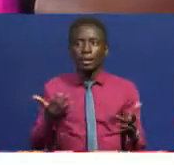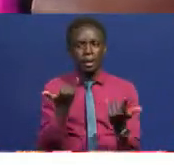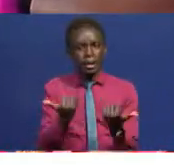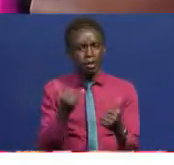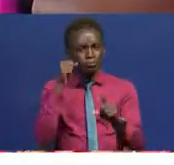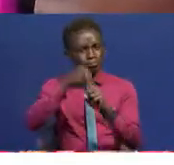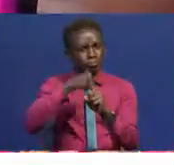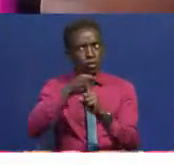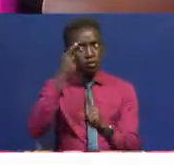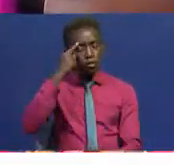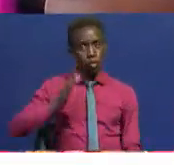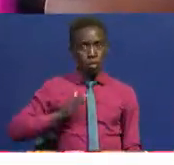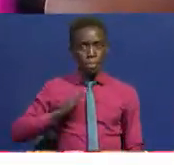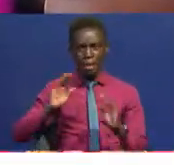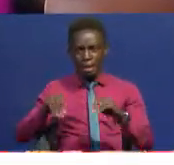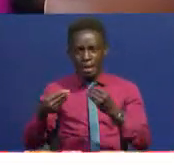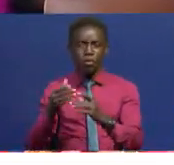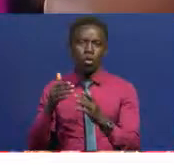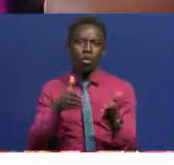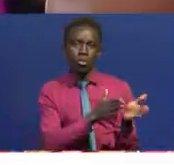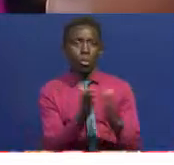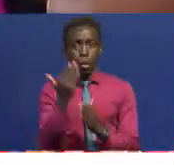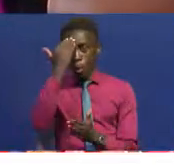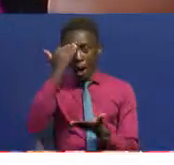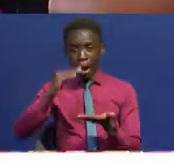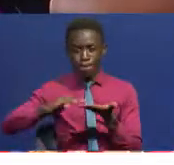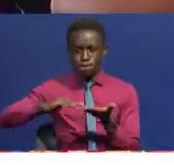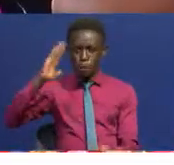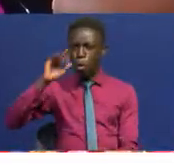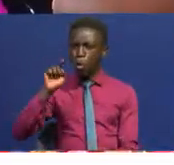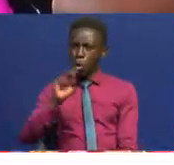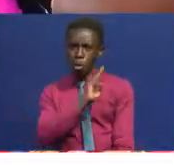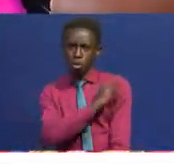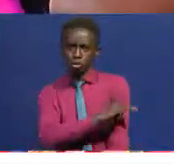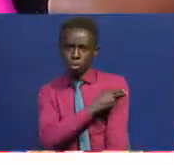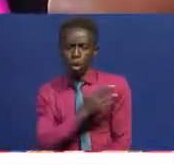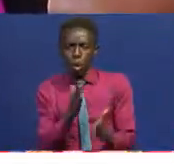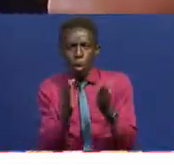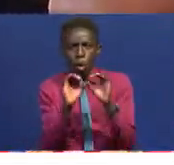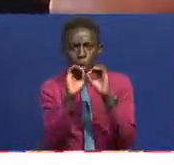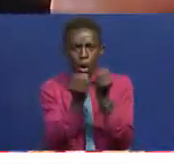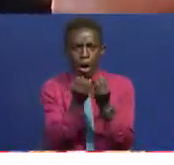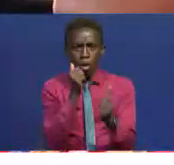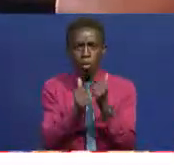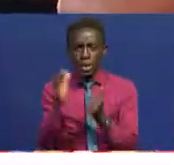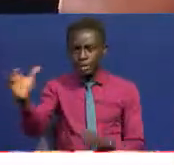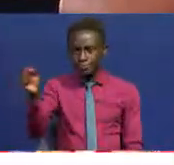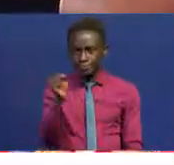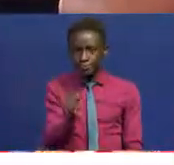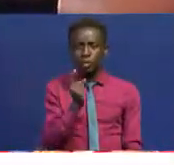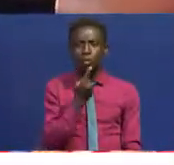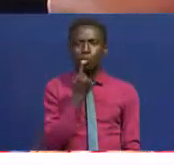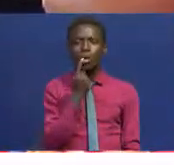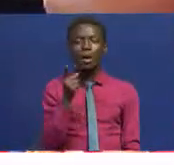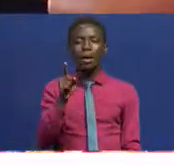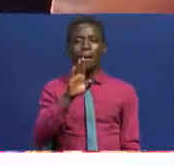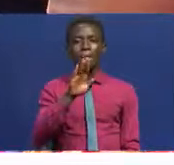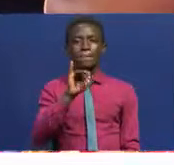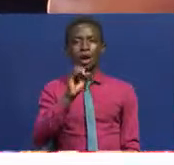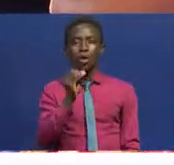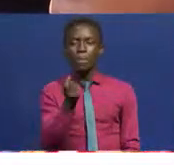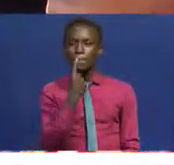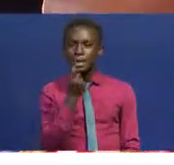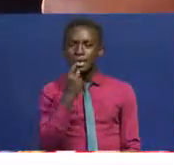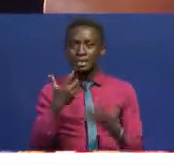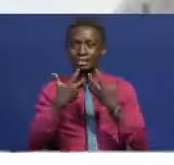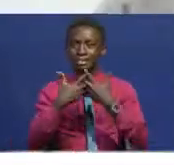these opportunities because most of the hospitals or most of the organizations that are employing biomedical engineers have not opened up to the fact that